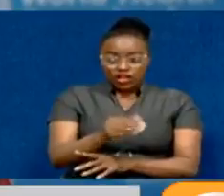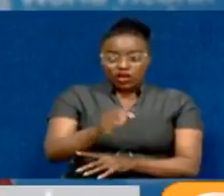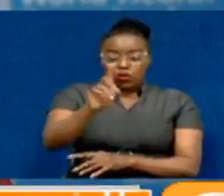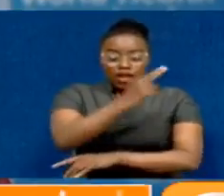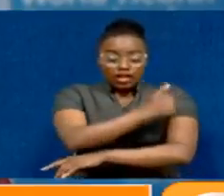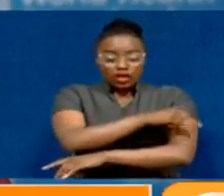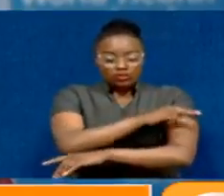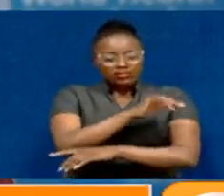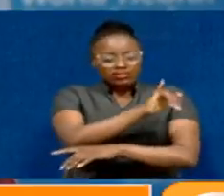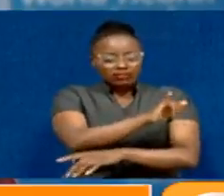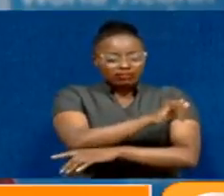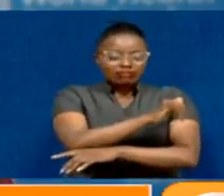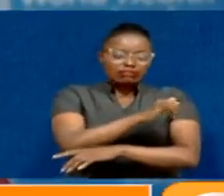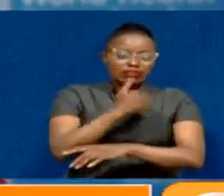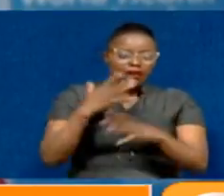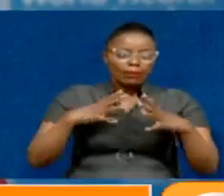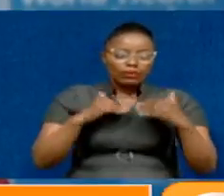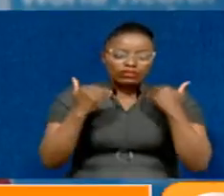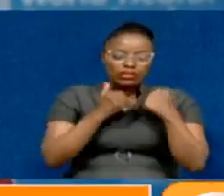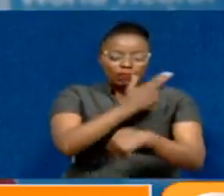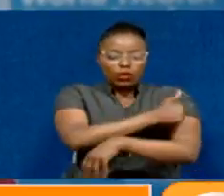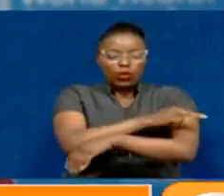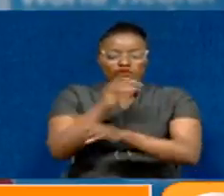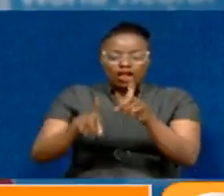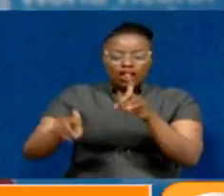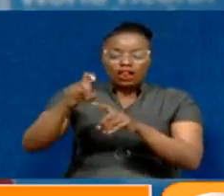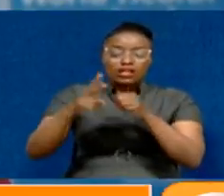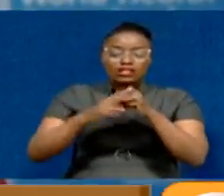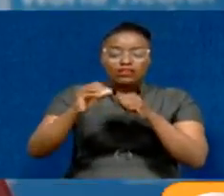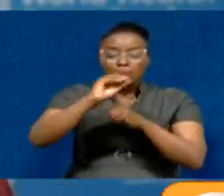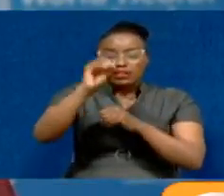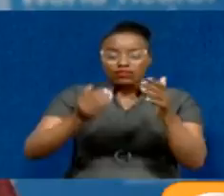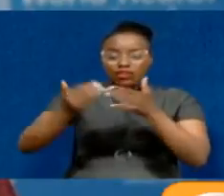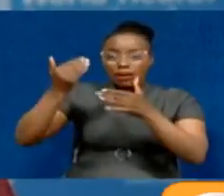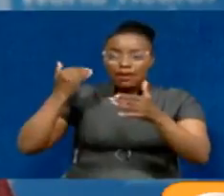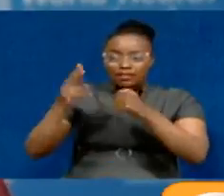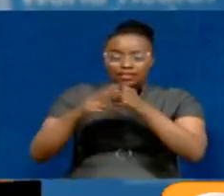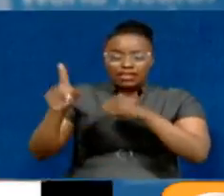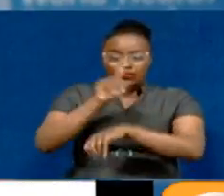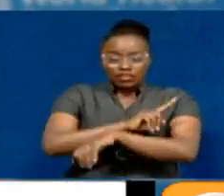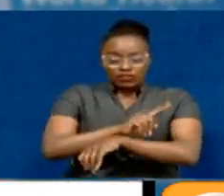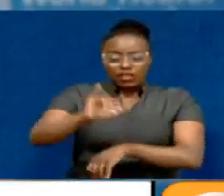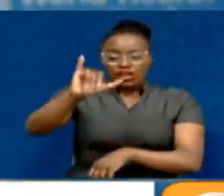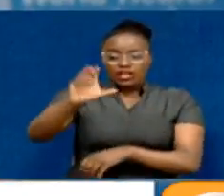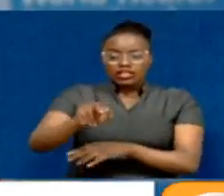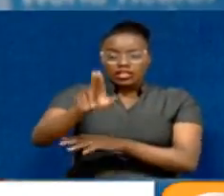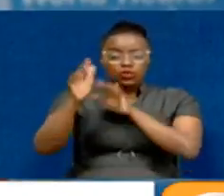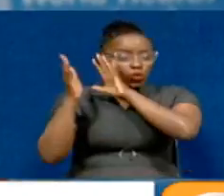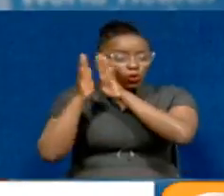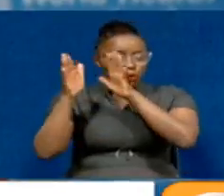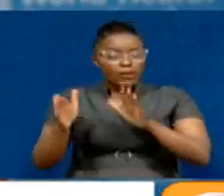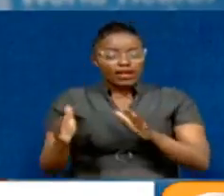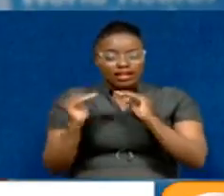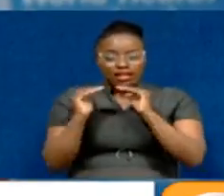while hospitalizations have increased by almost 70% in the past 7 days, intensive care unit bed